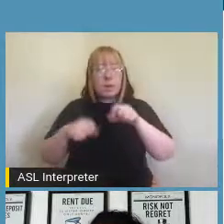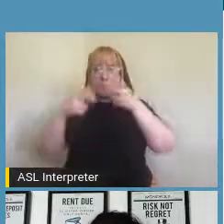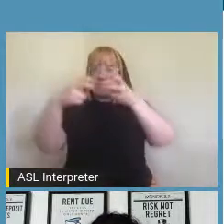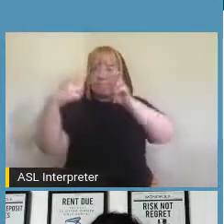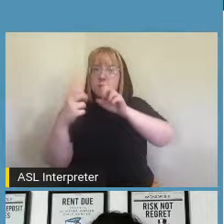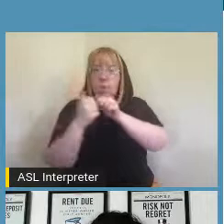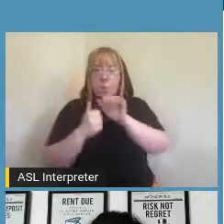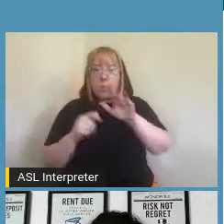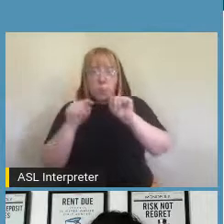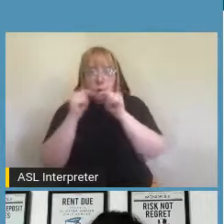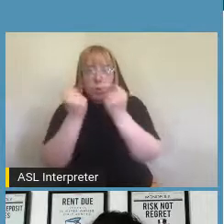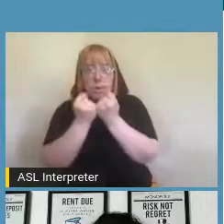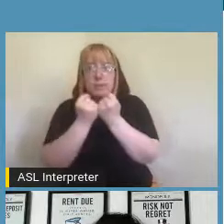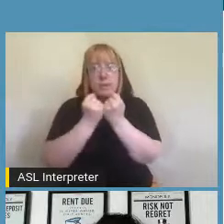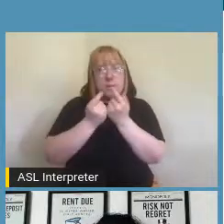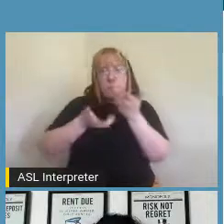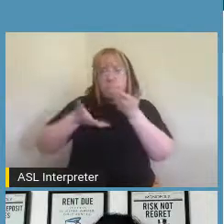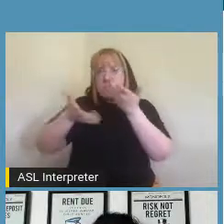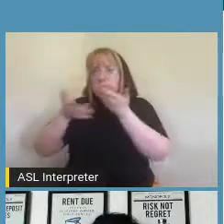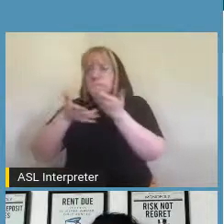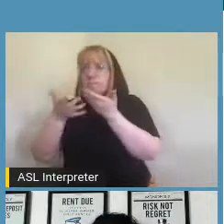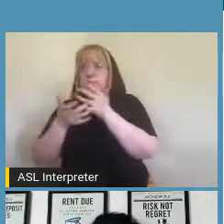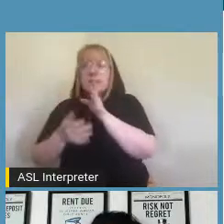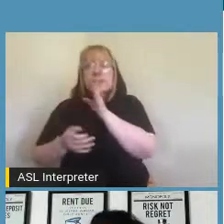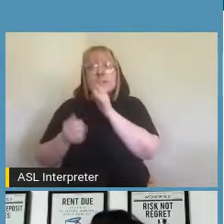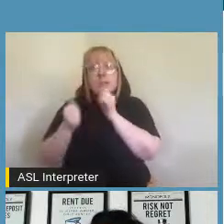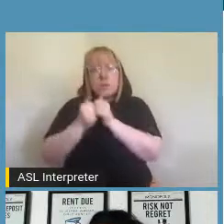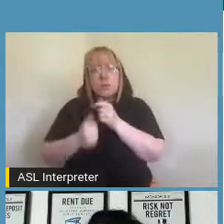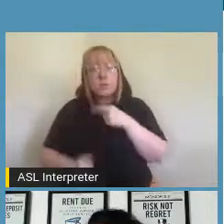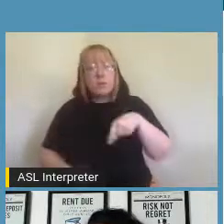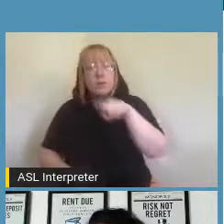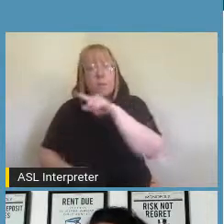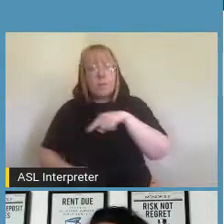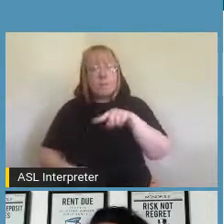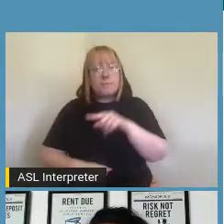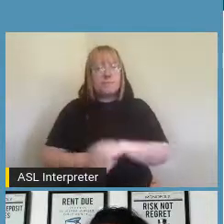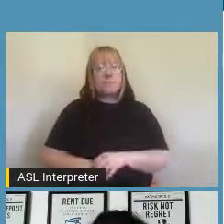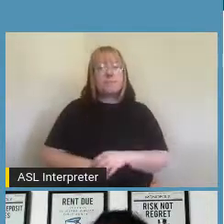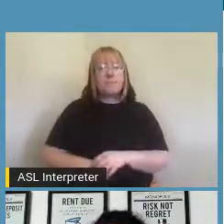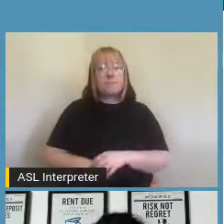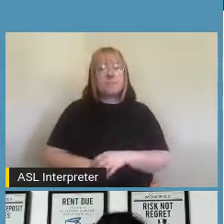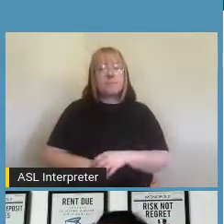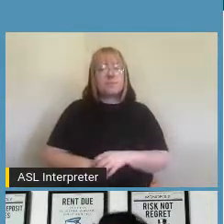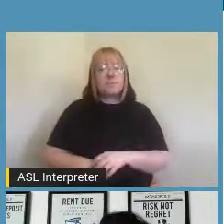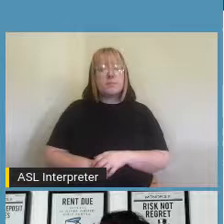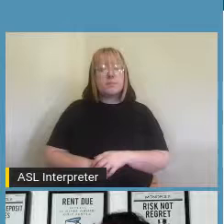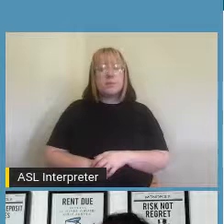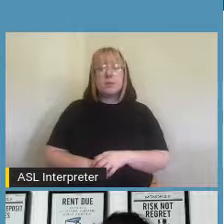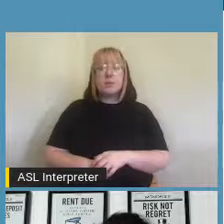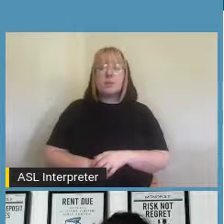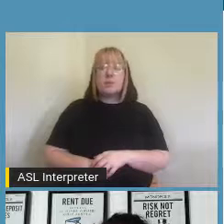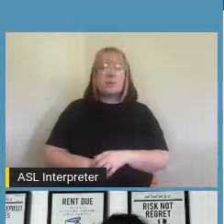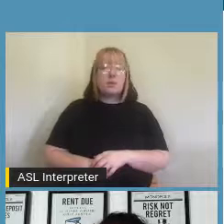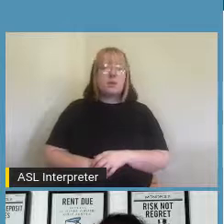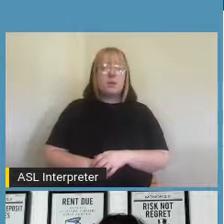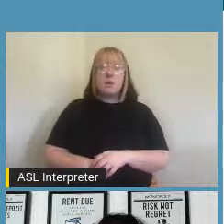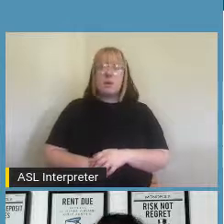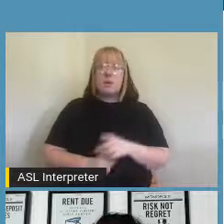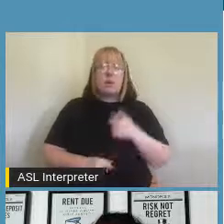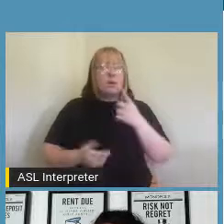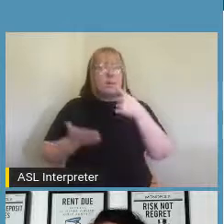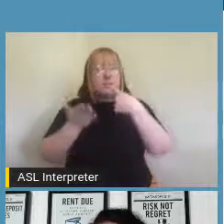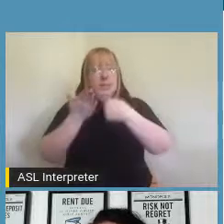one that we always typically see kind of on that horizontal frame is, all right, is this really absolutely top mission critical to